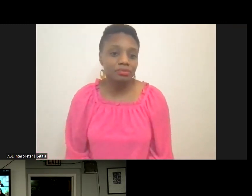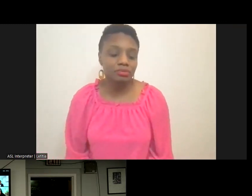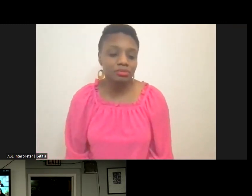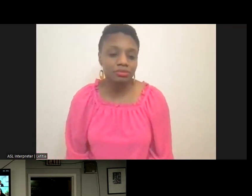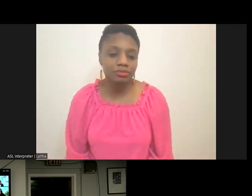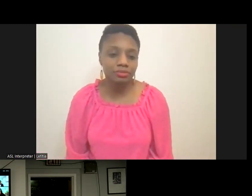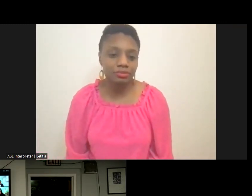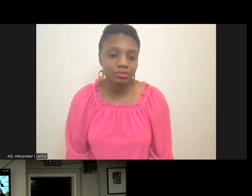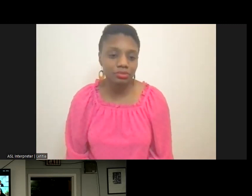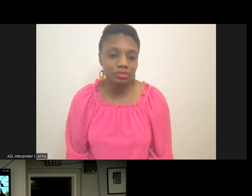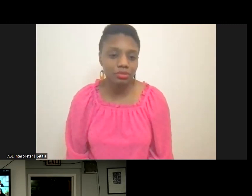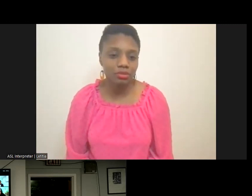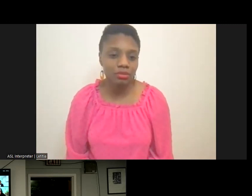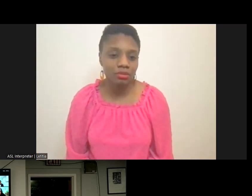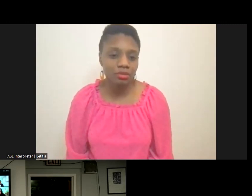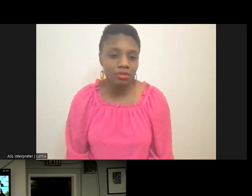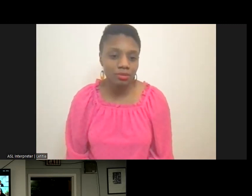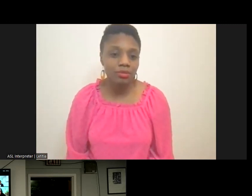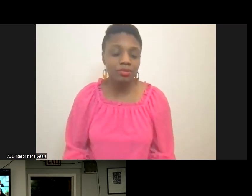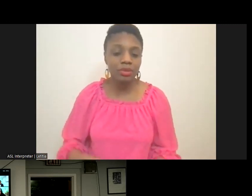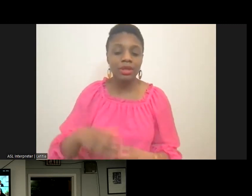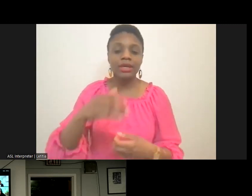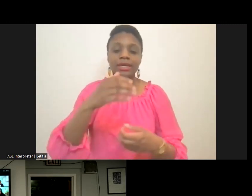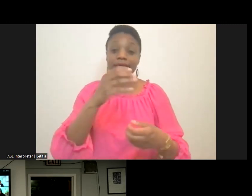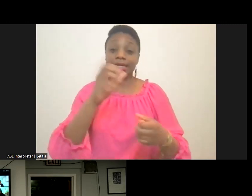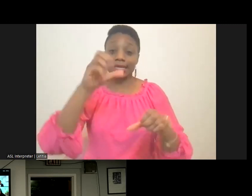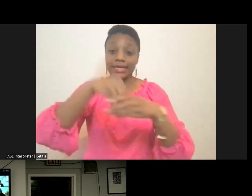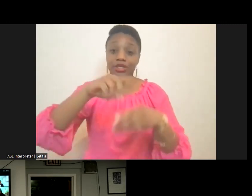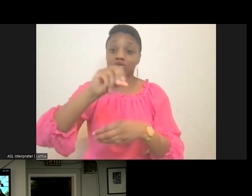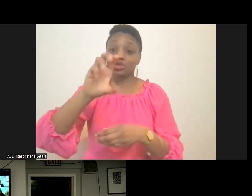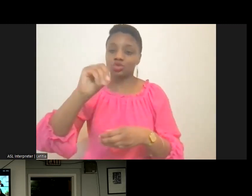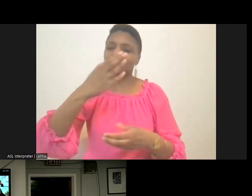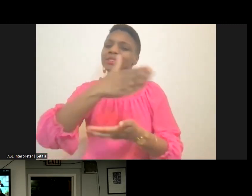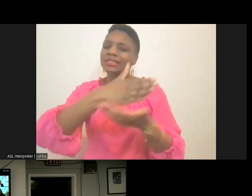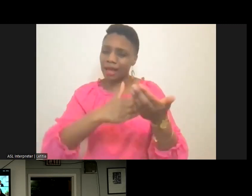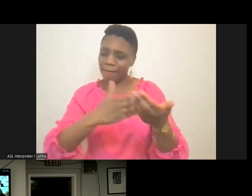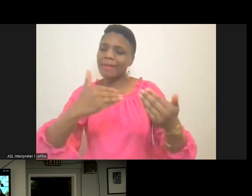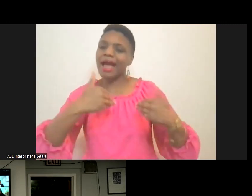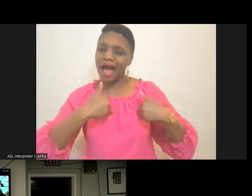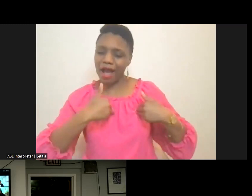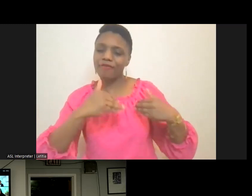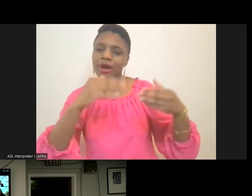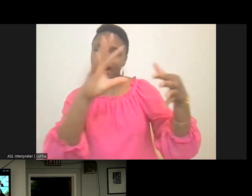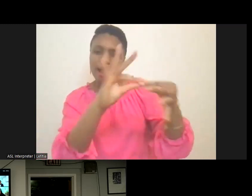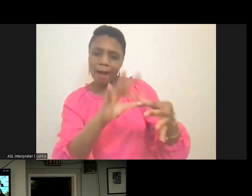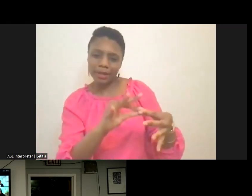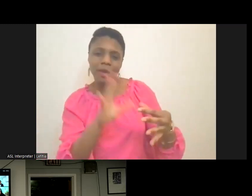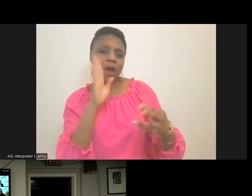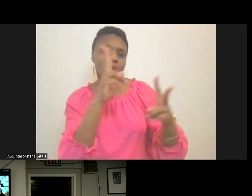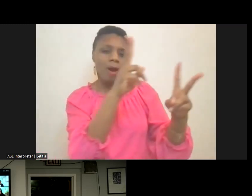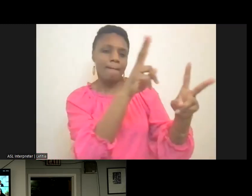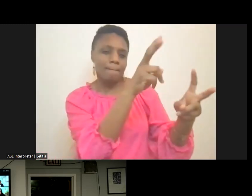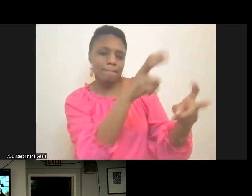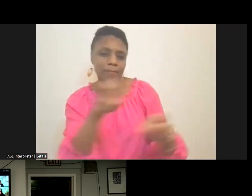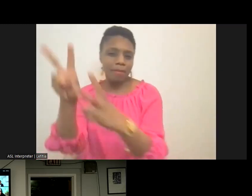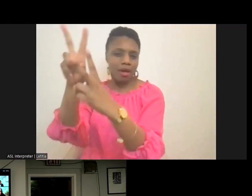some comments. I was going to add them to the Q&A session at the second one. Also, while I'm on the mic, Miles, if you want to